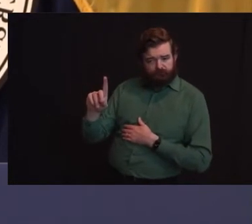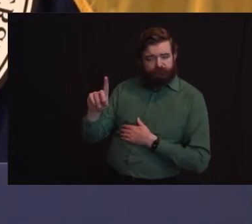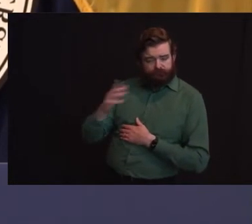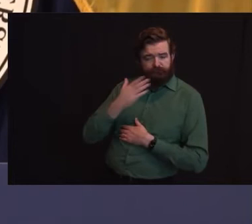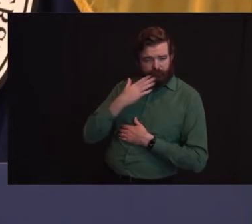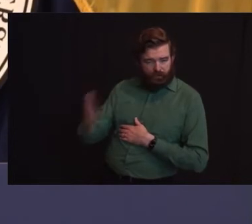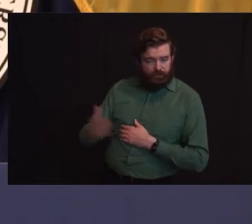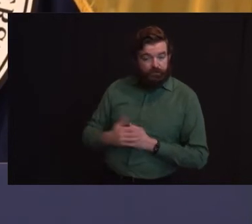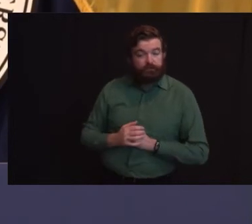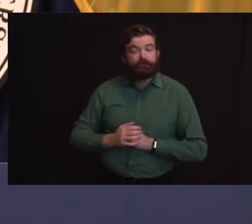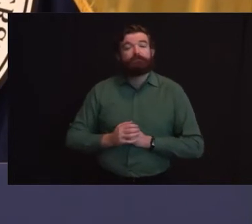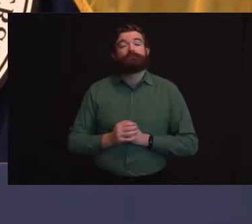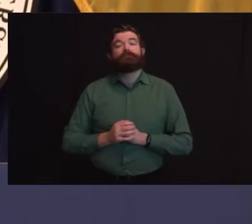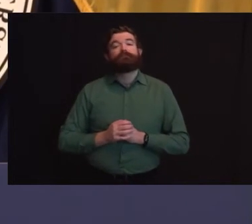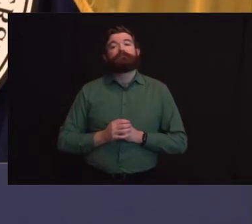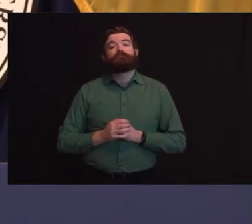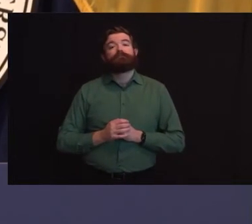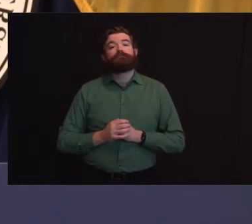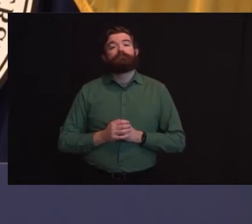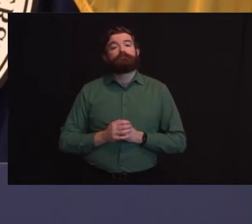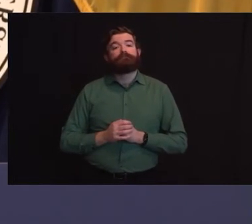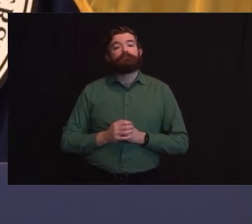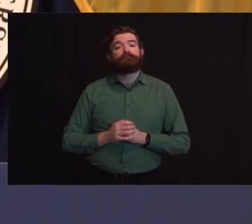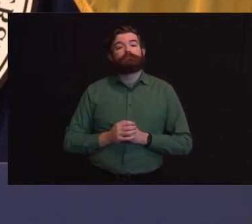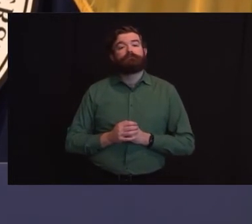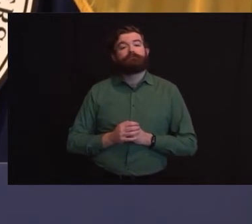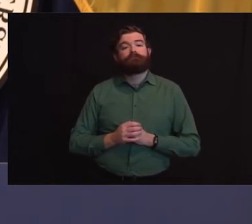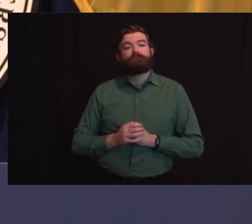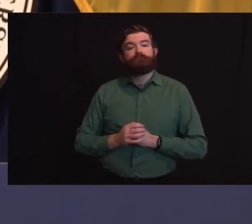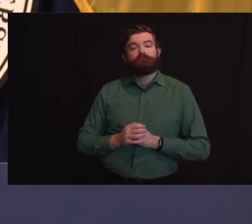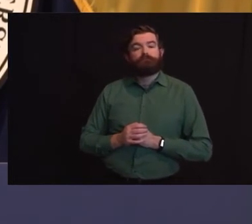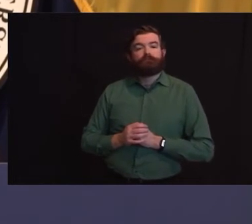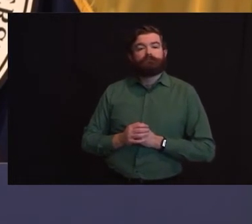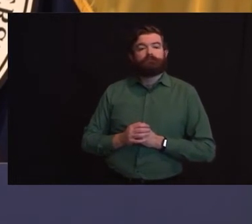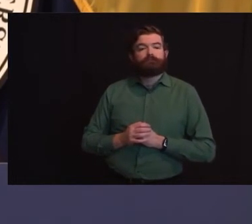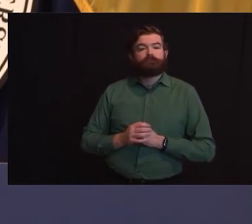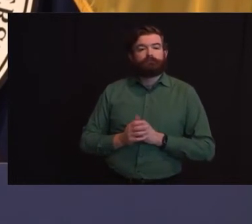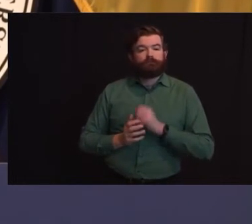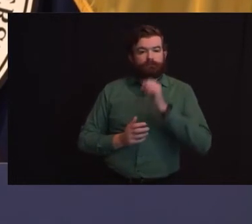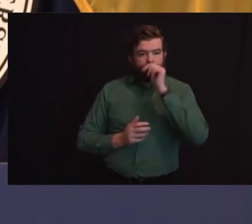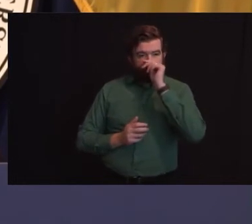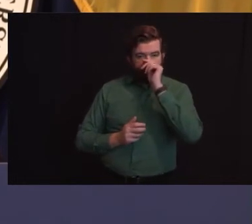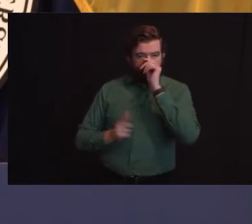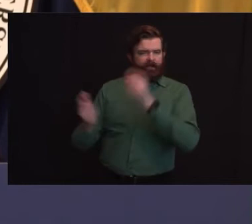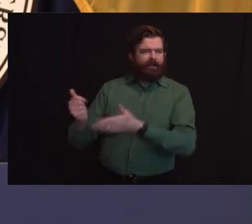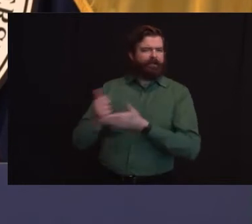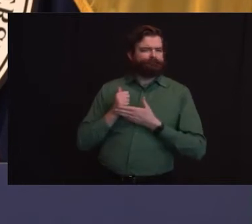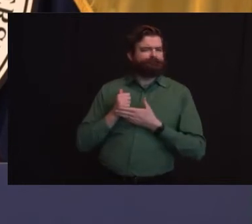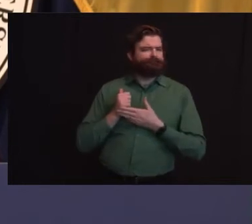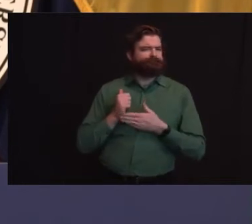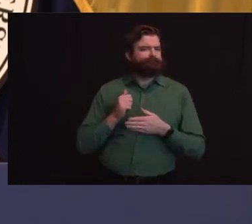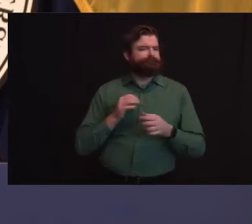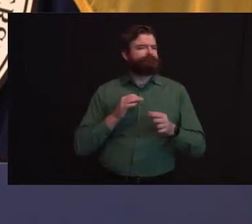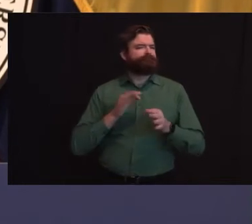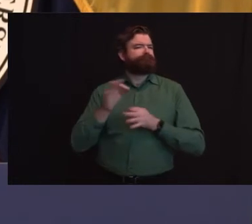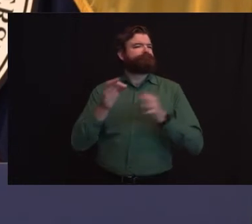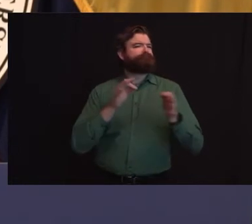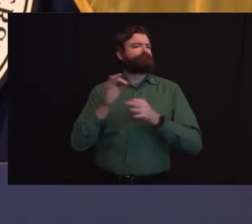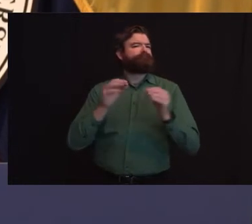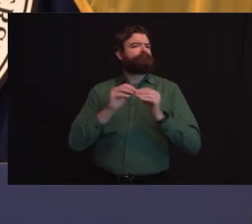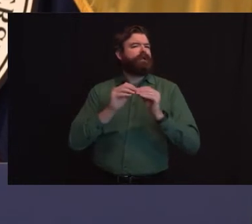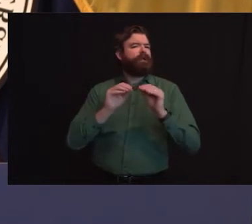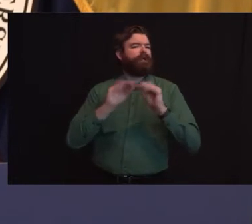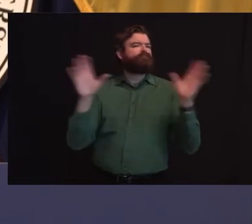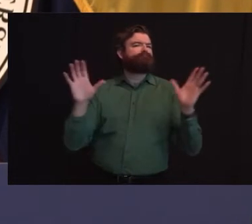and for the clarification on some of the steps on the vaccine front. Good to have you with us today. Pat, likewise,